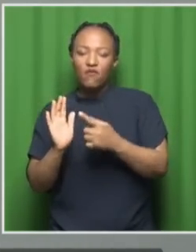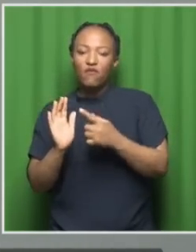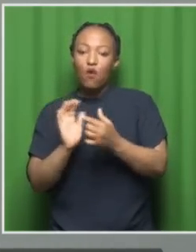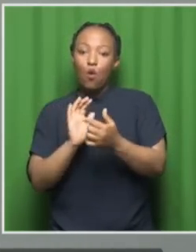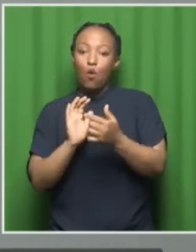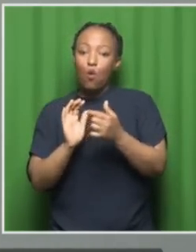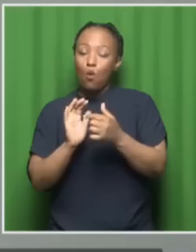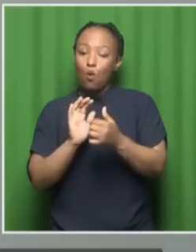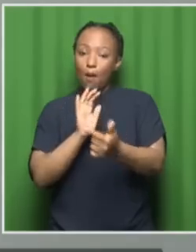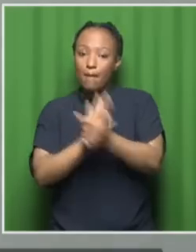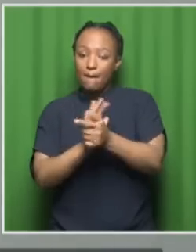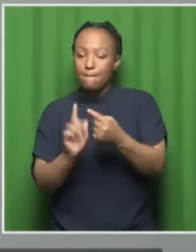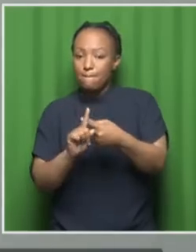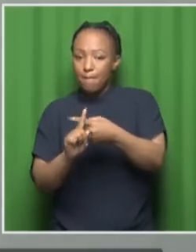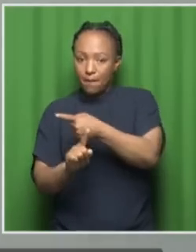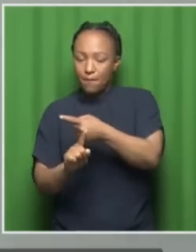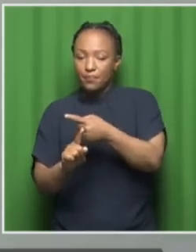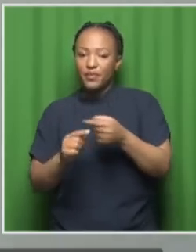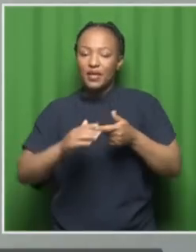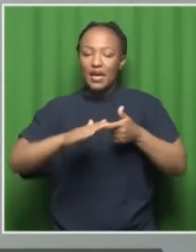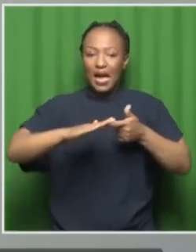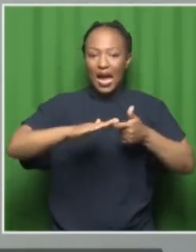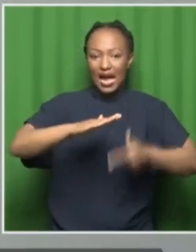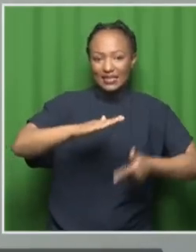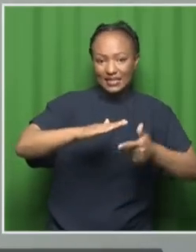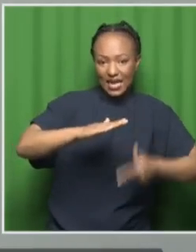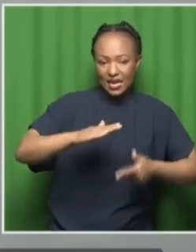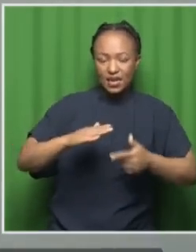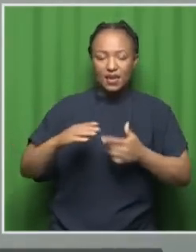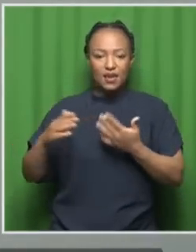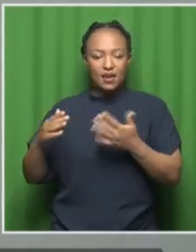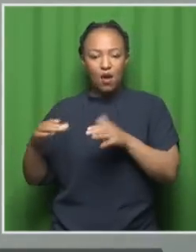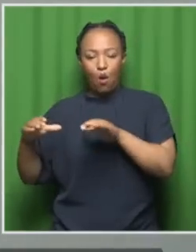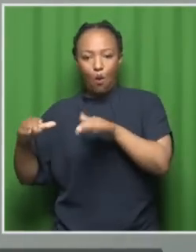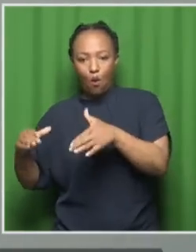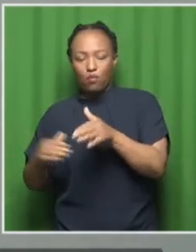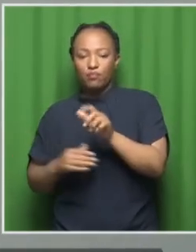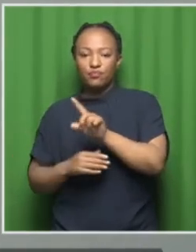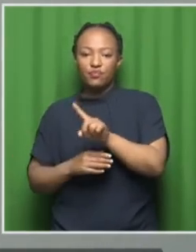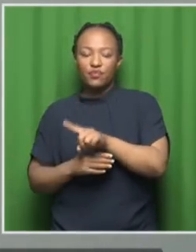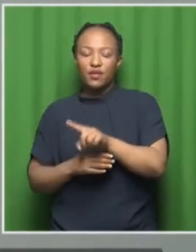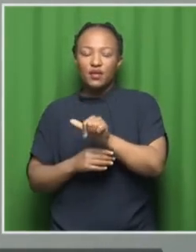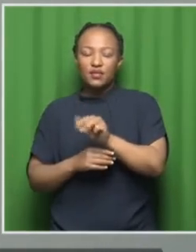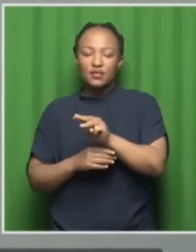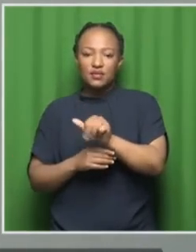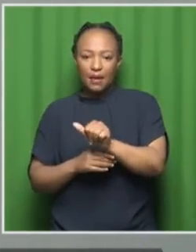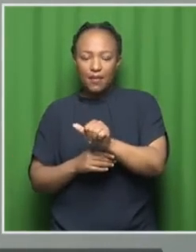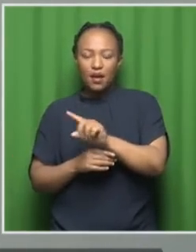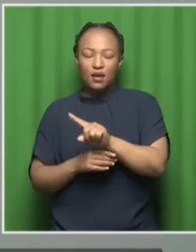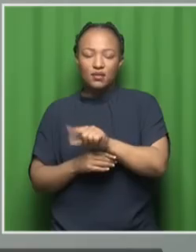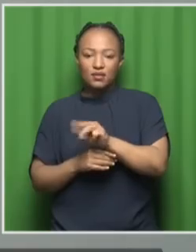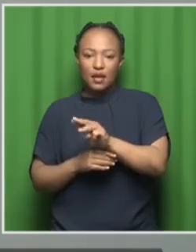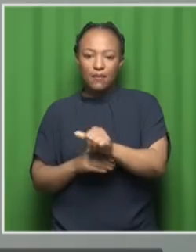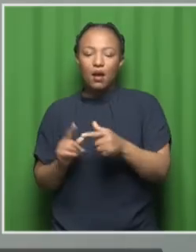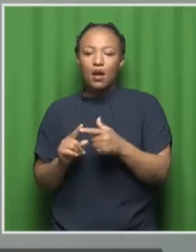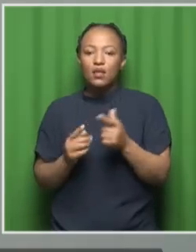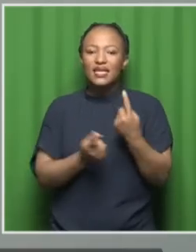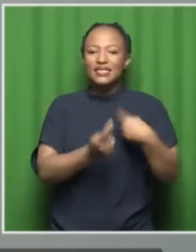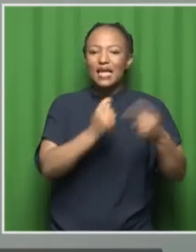artisanal miners, whether artisanal miners or zamazamas, have no choice. Who do they sell their gold to? Because it's